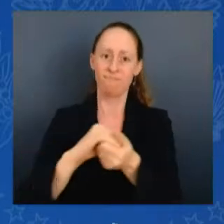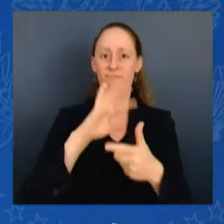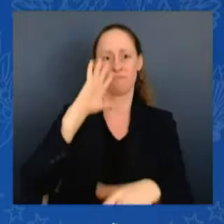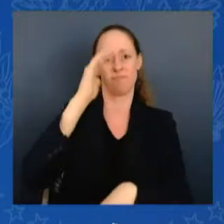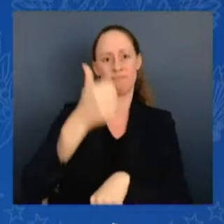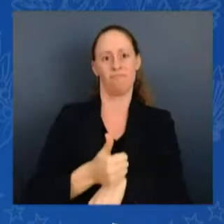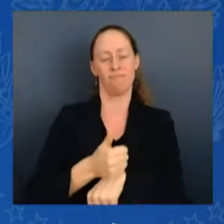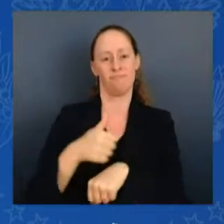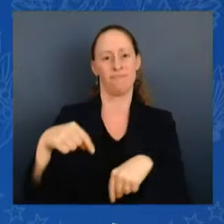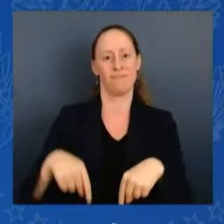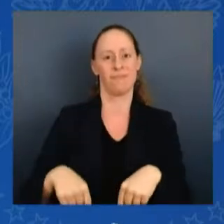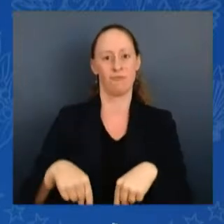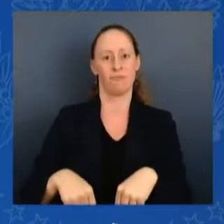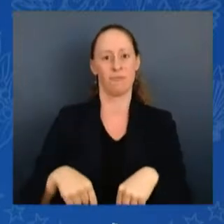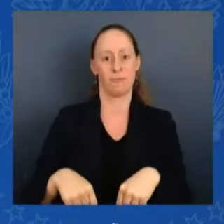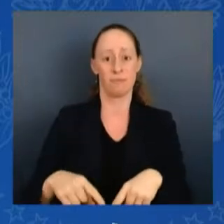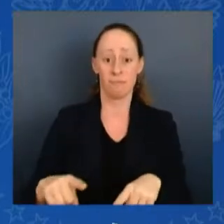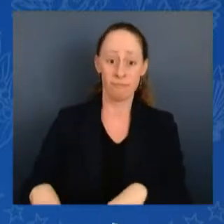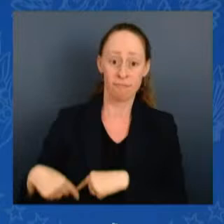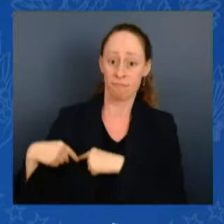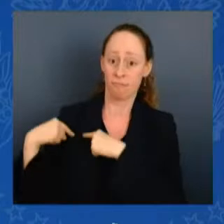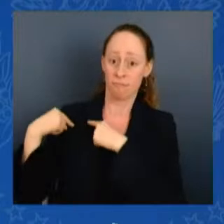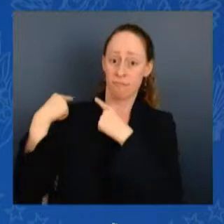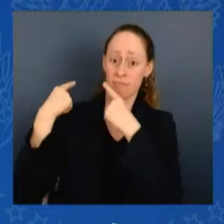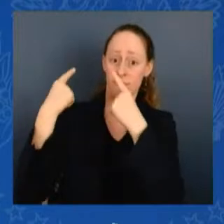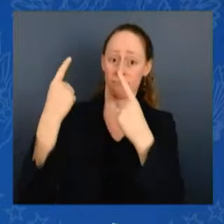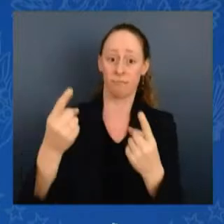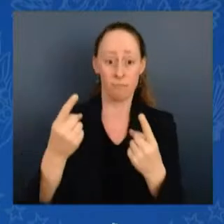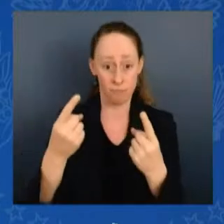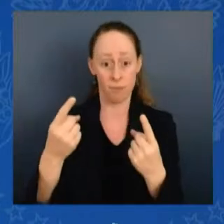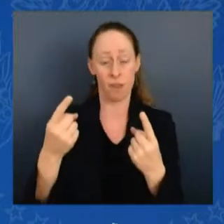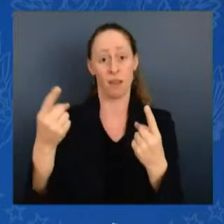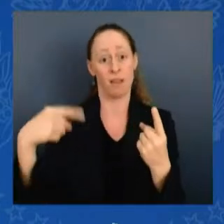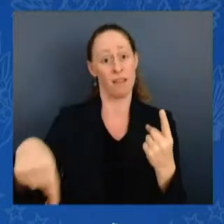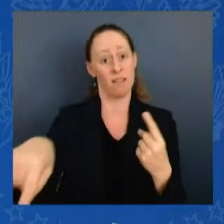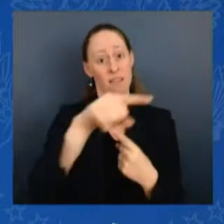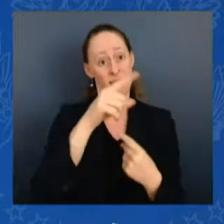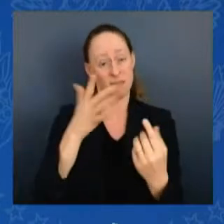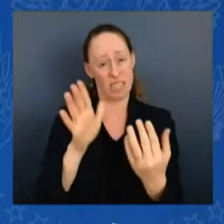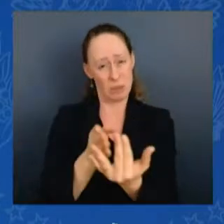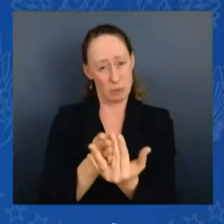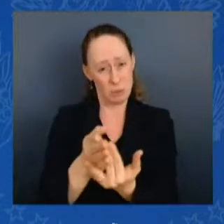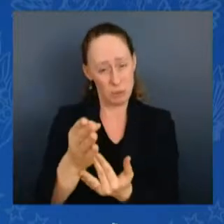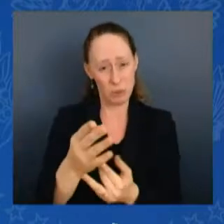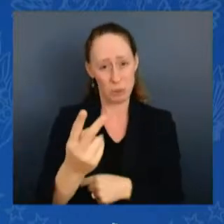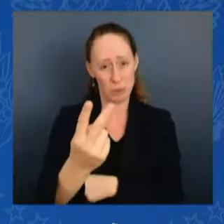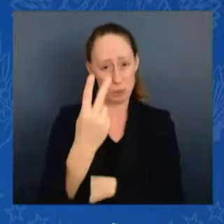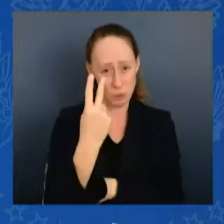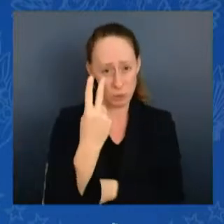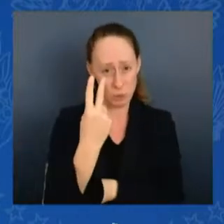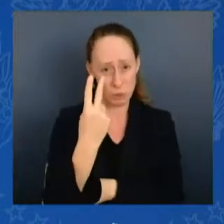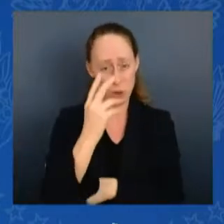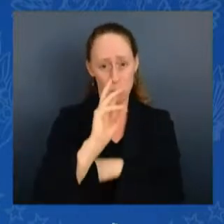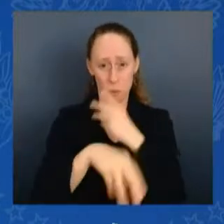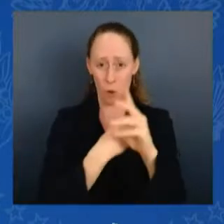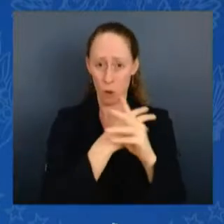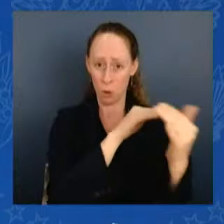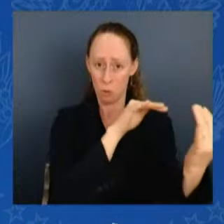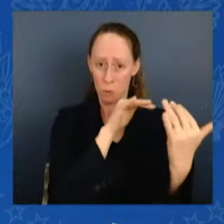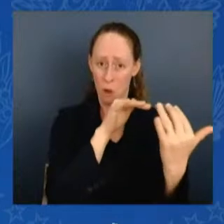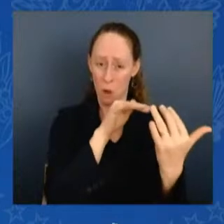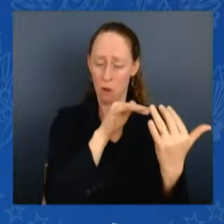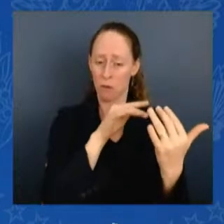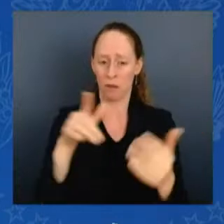two devastating world wars. They knew only too well the horror, the